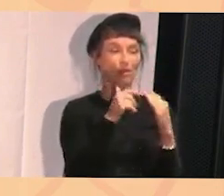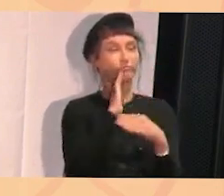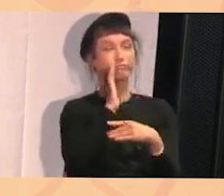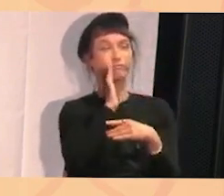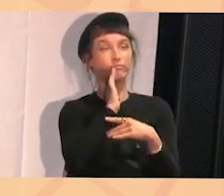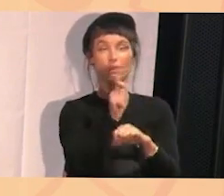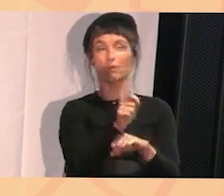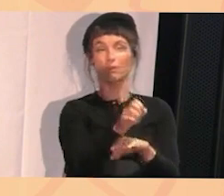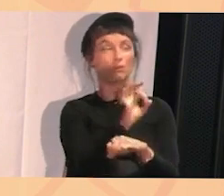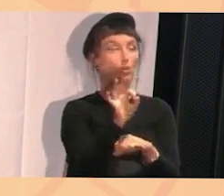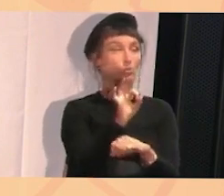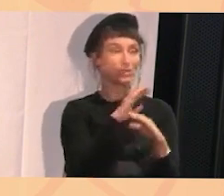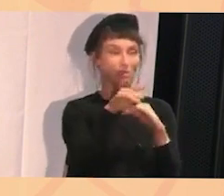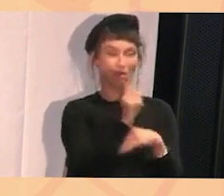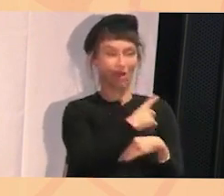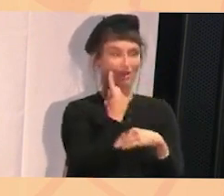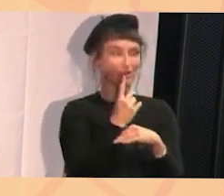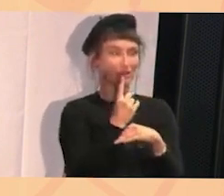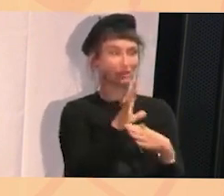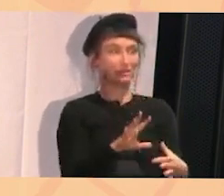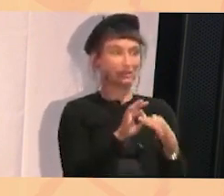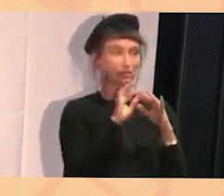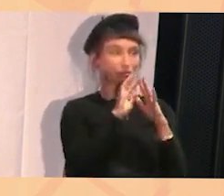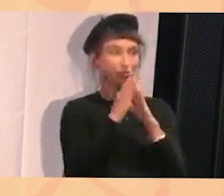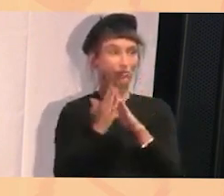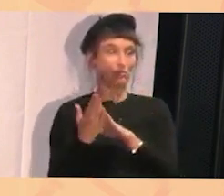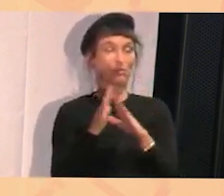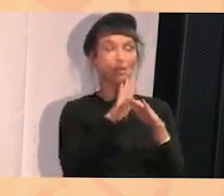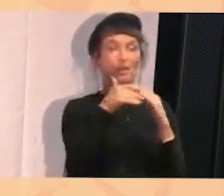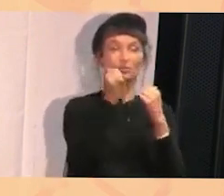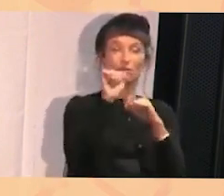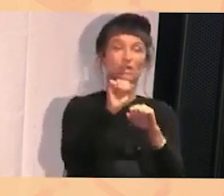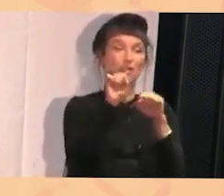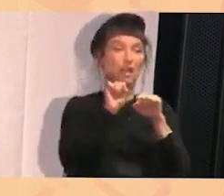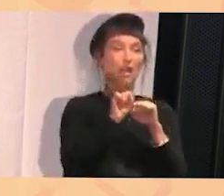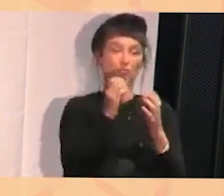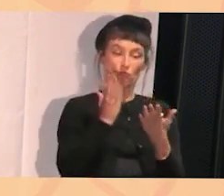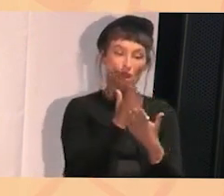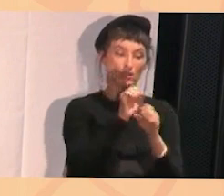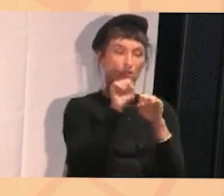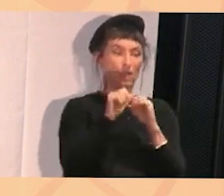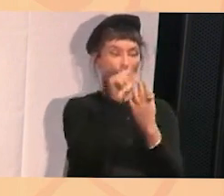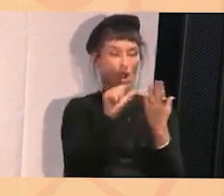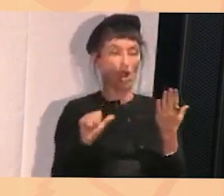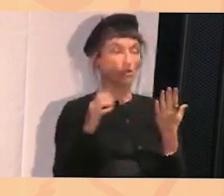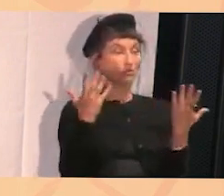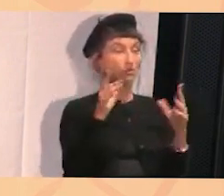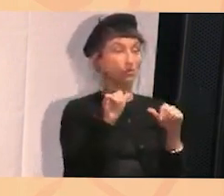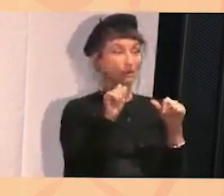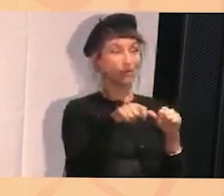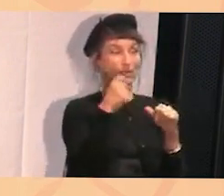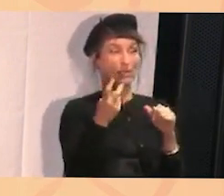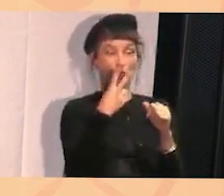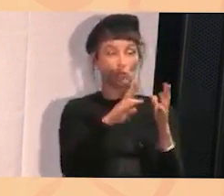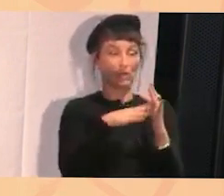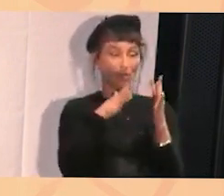community. This is about defending what we hold most dear. So for the next 20 minutes, I guess that's how much time we've got